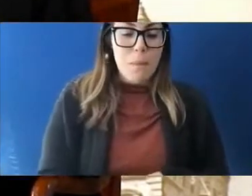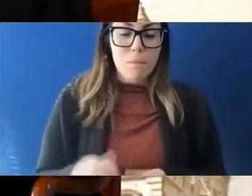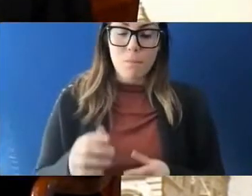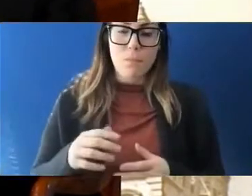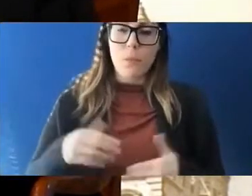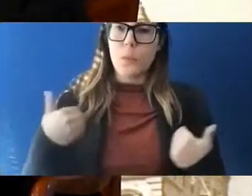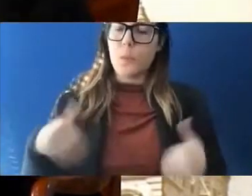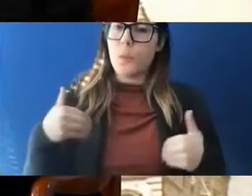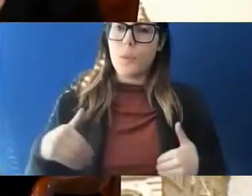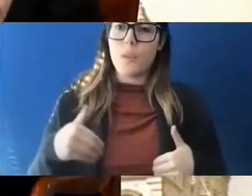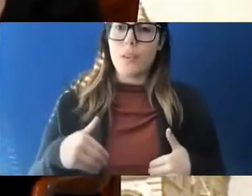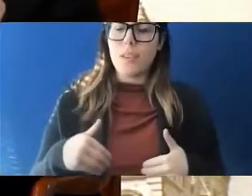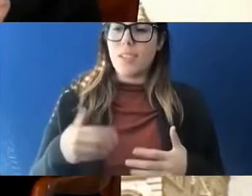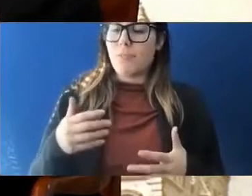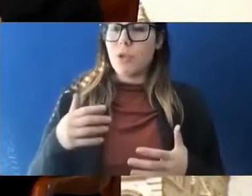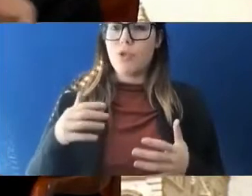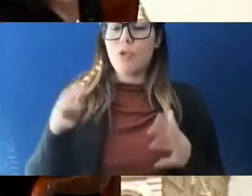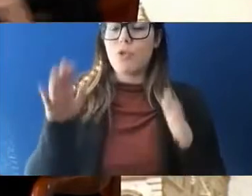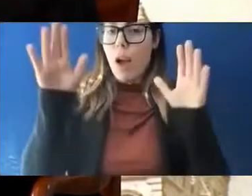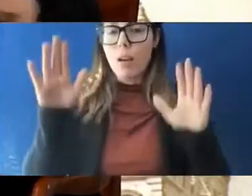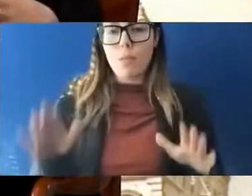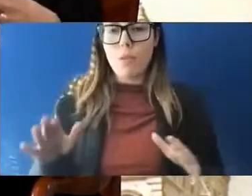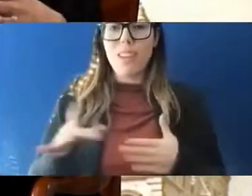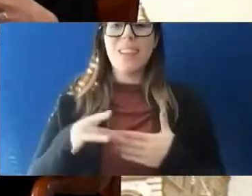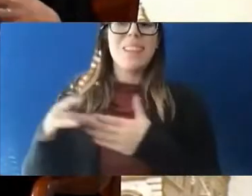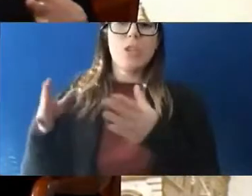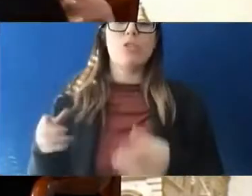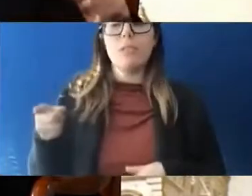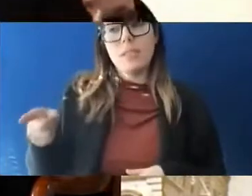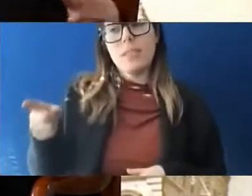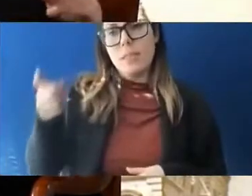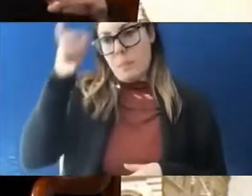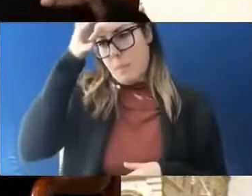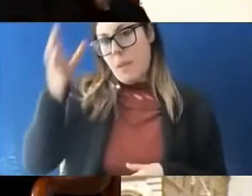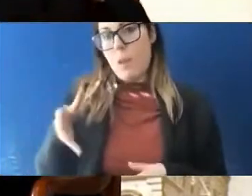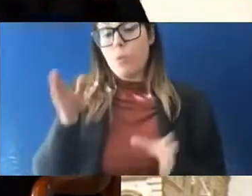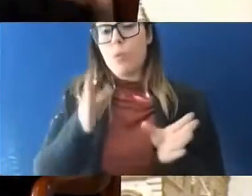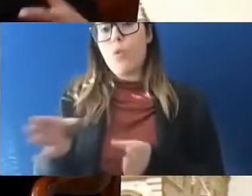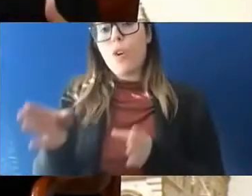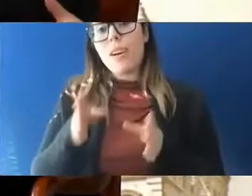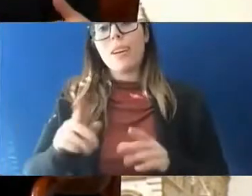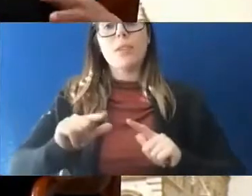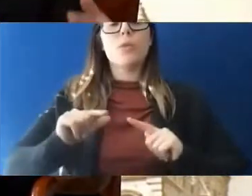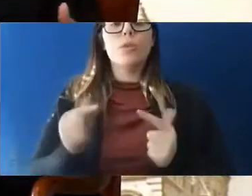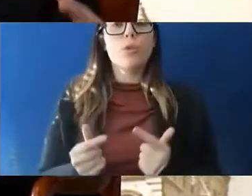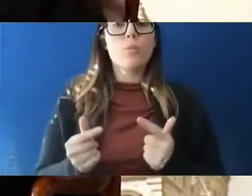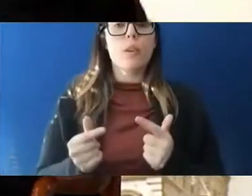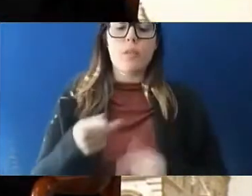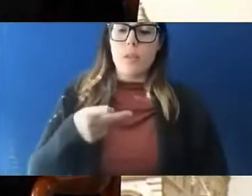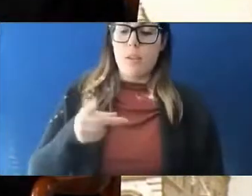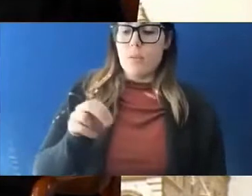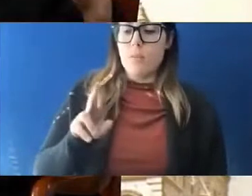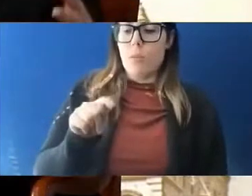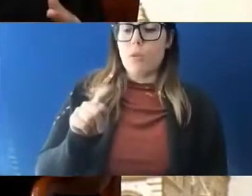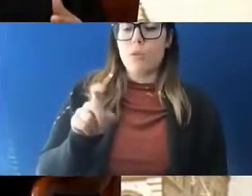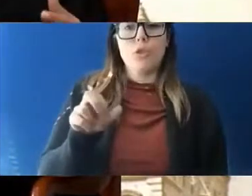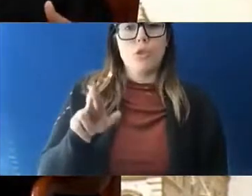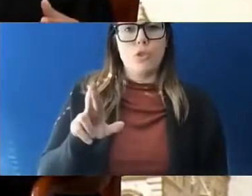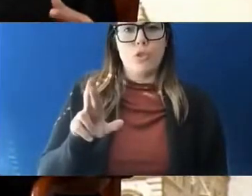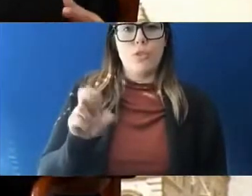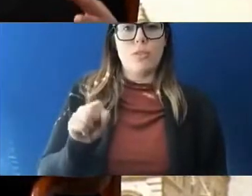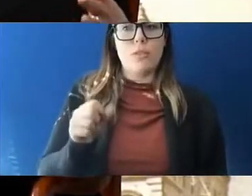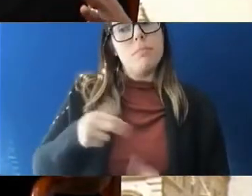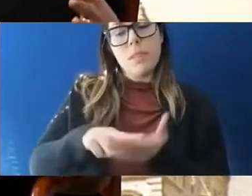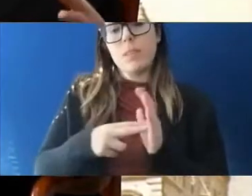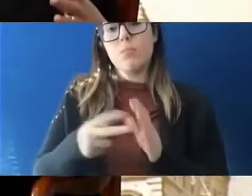incredibly forceful labor leaders, because he was organizing a group of porters, professional and black